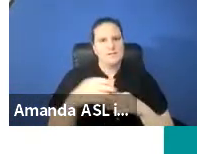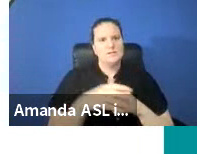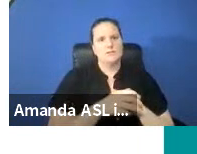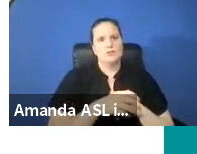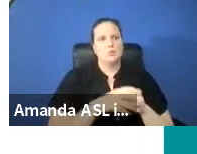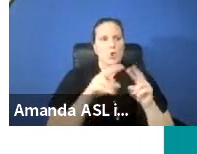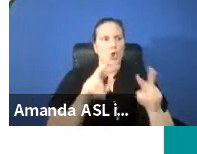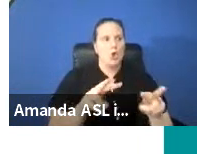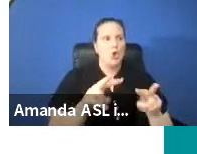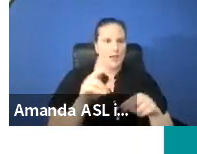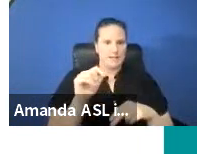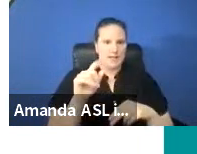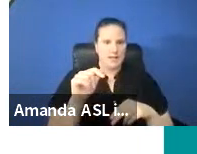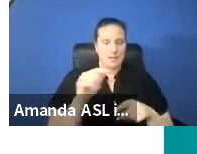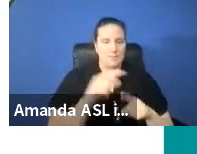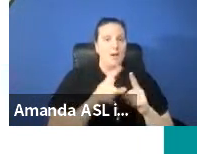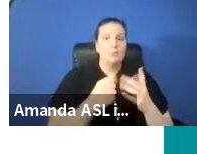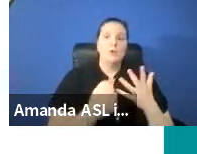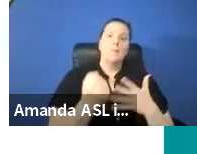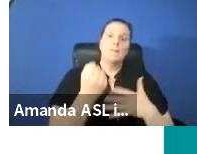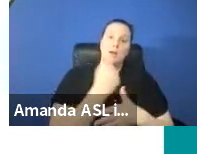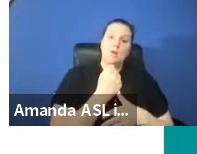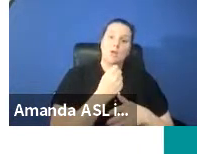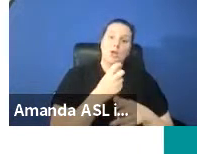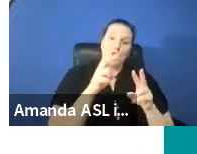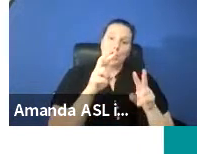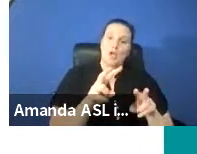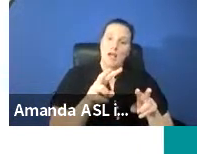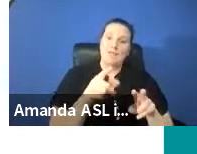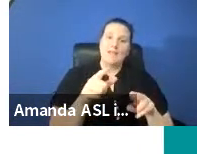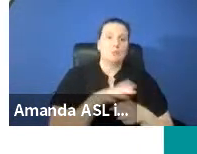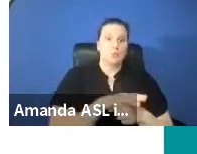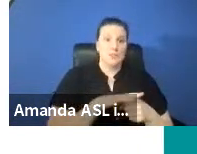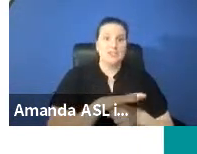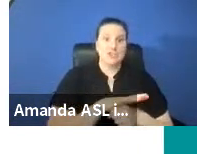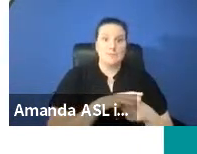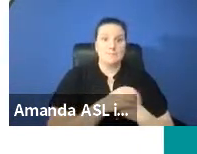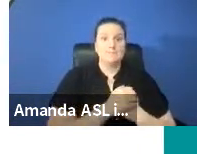look at the data. But primarily, we're going to be looking at, I think, this region.